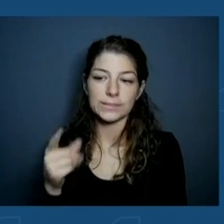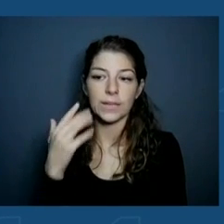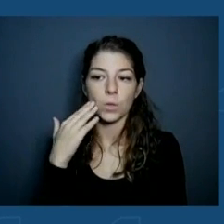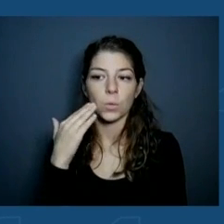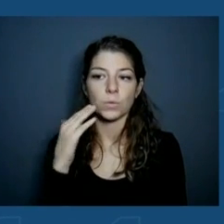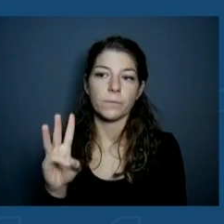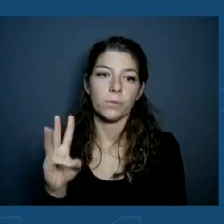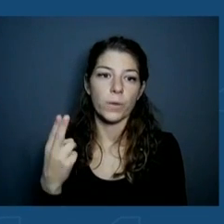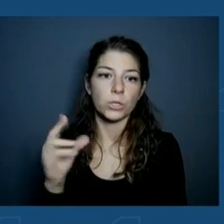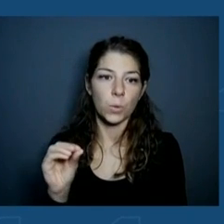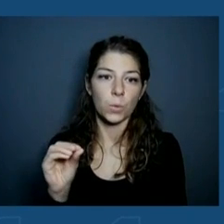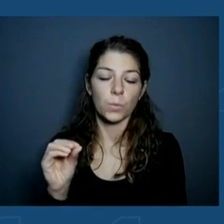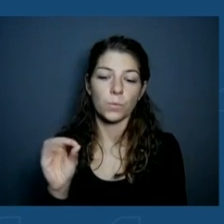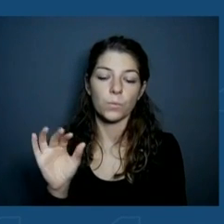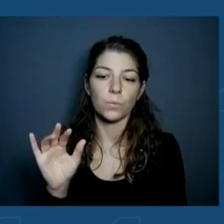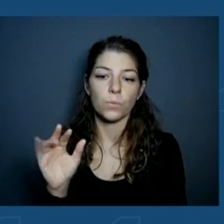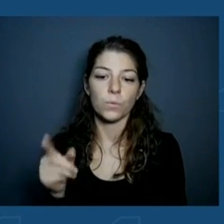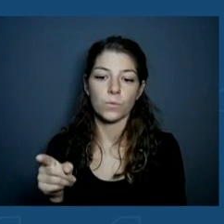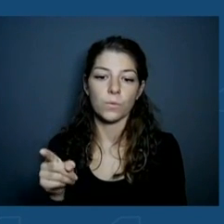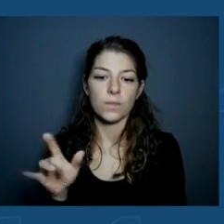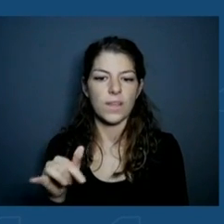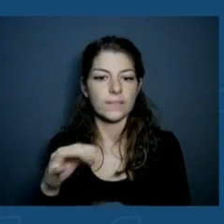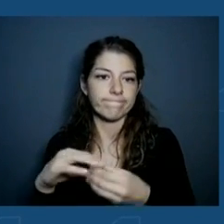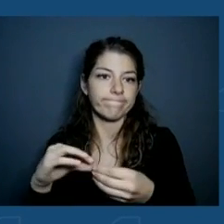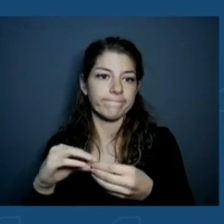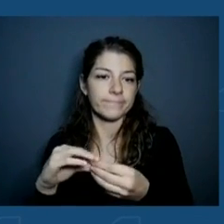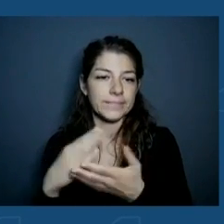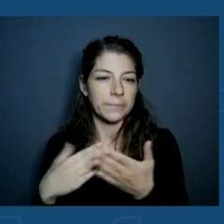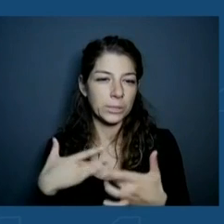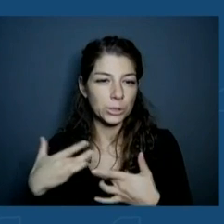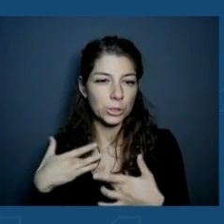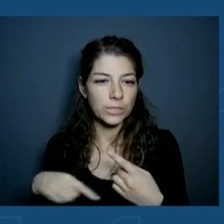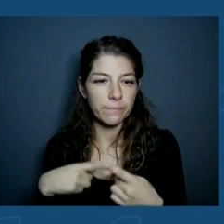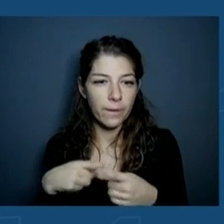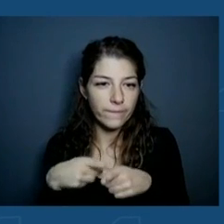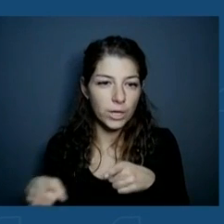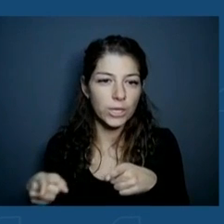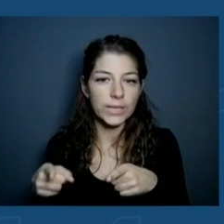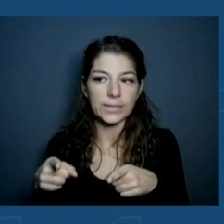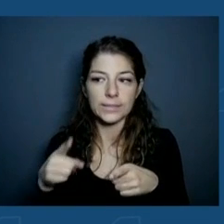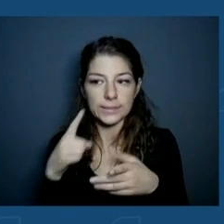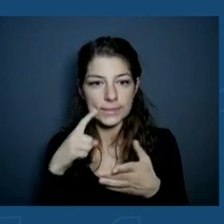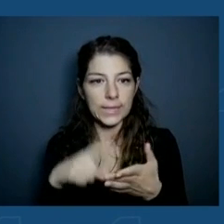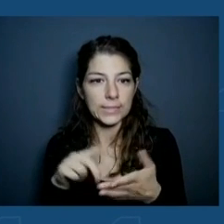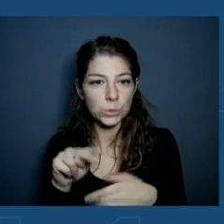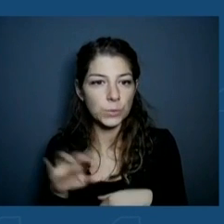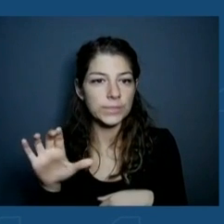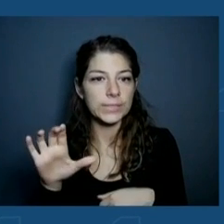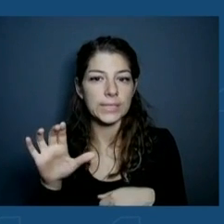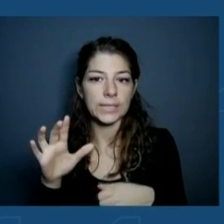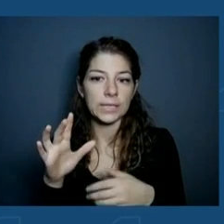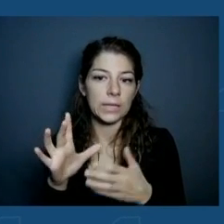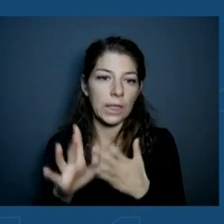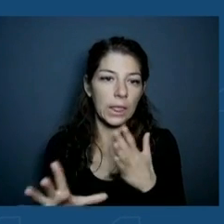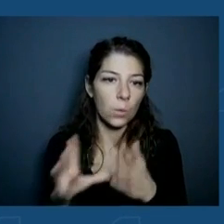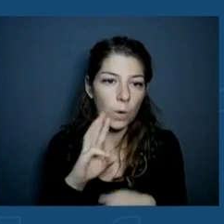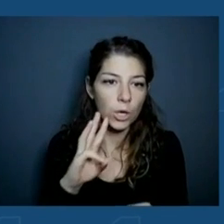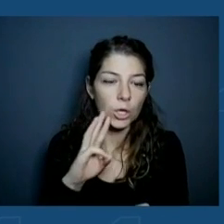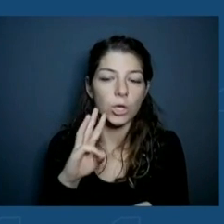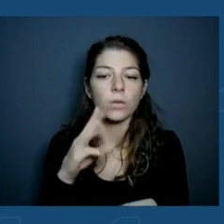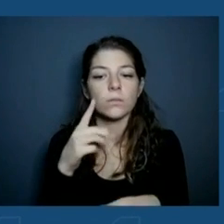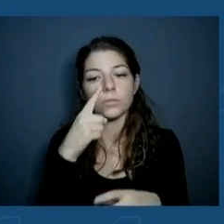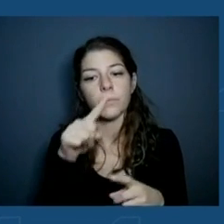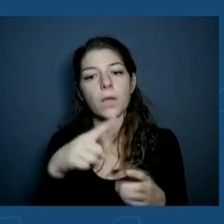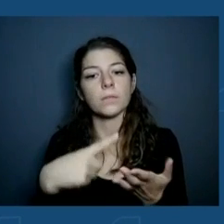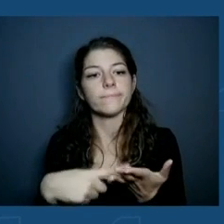has spoken about some concerns about this variant, and it's been detected in New York City wastewater. Can you talk a little bit about the state